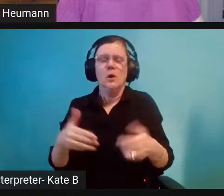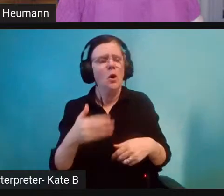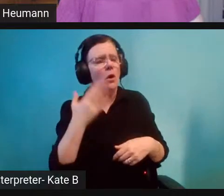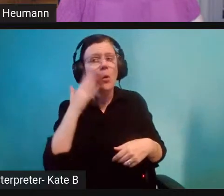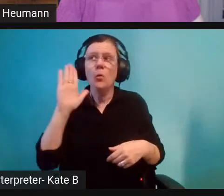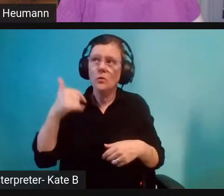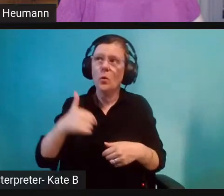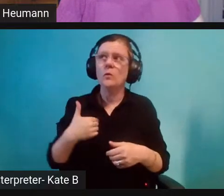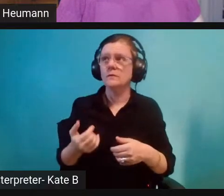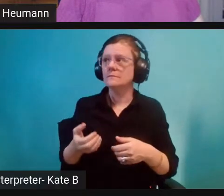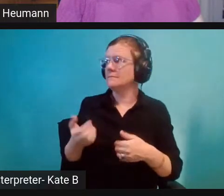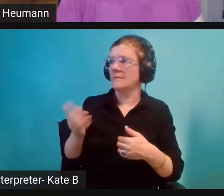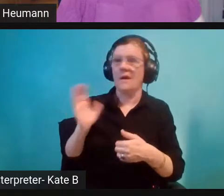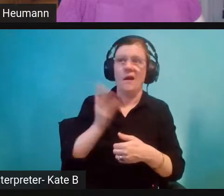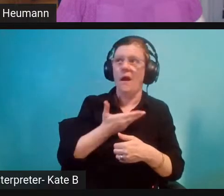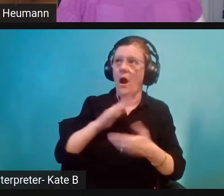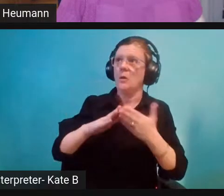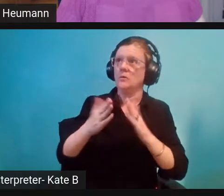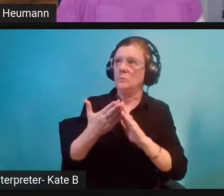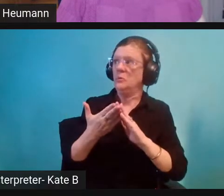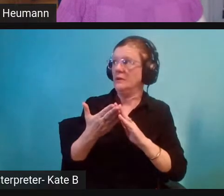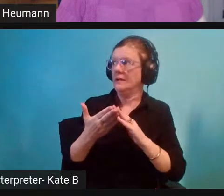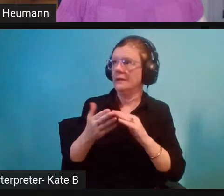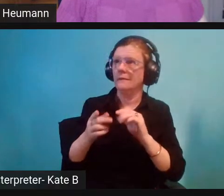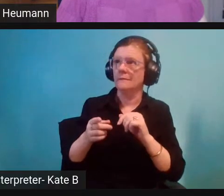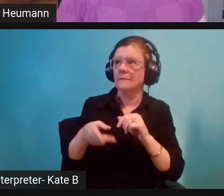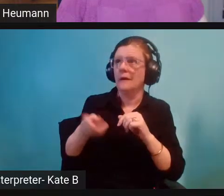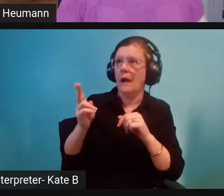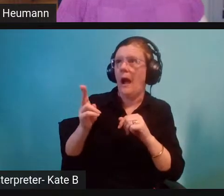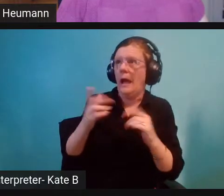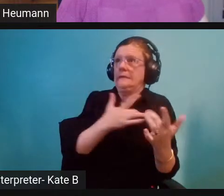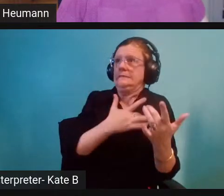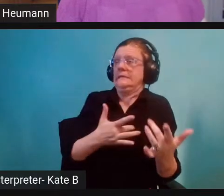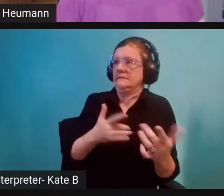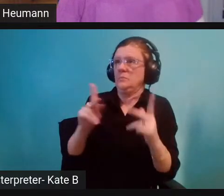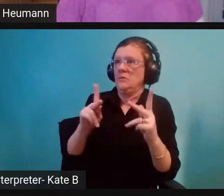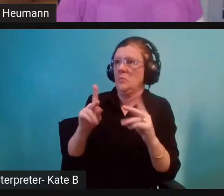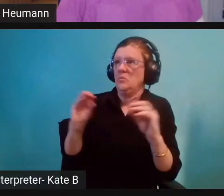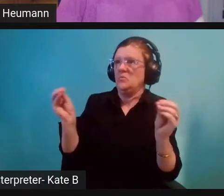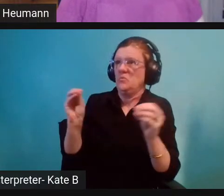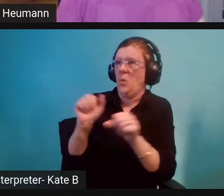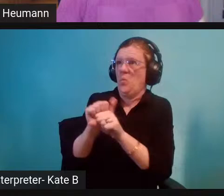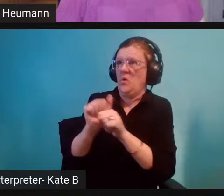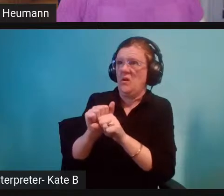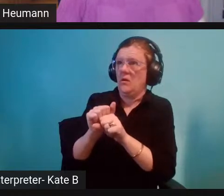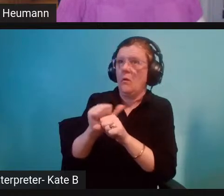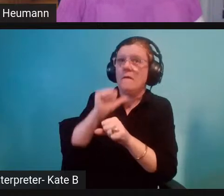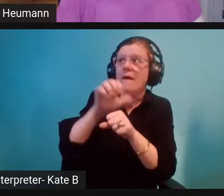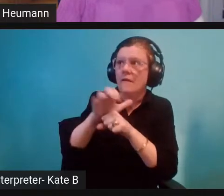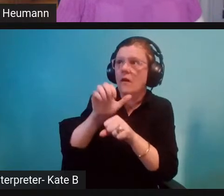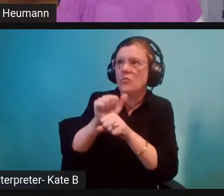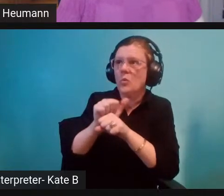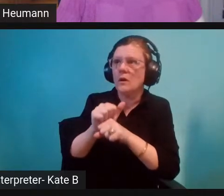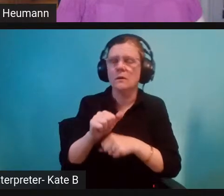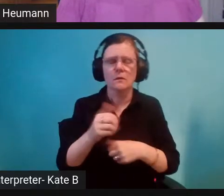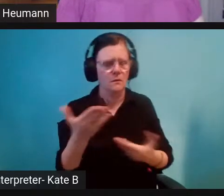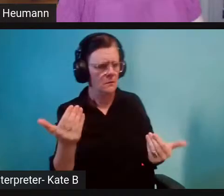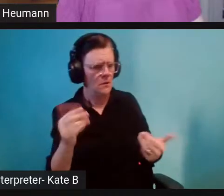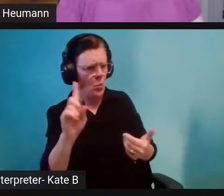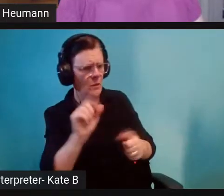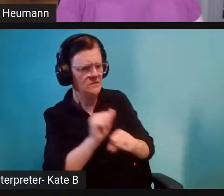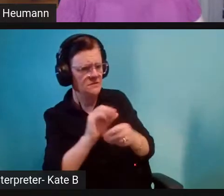of unemployment for disabled people, even those who meet the qualifications clearly. And data from the Department of